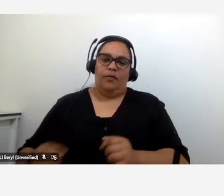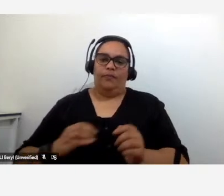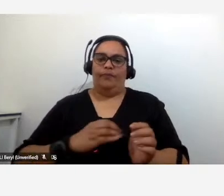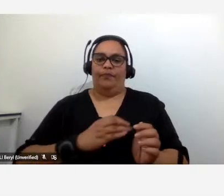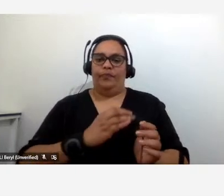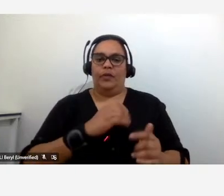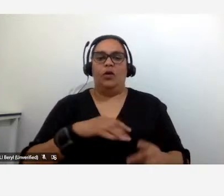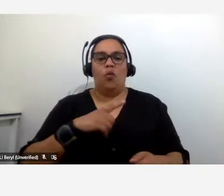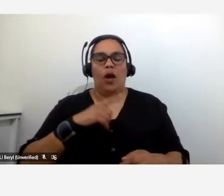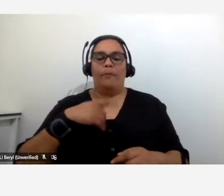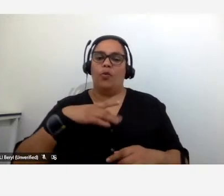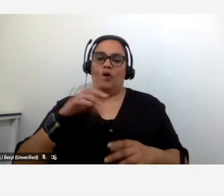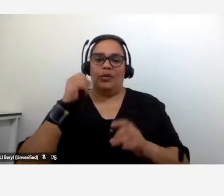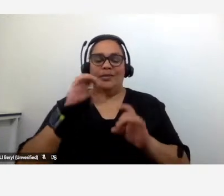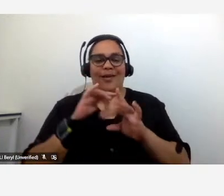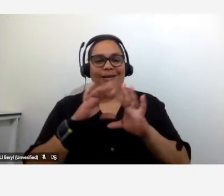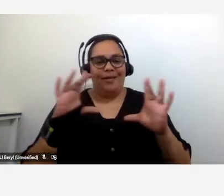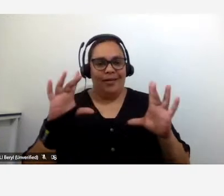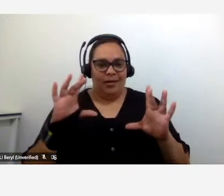ground to understand.